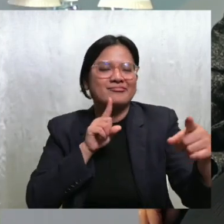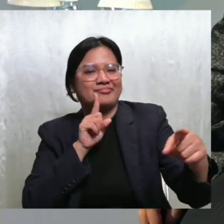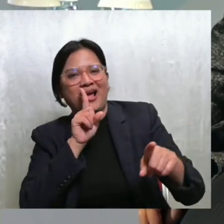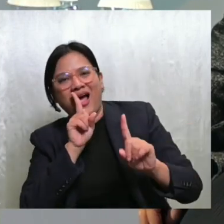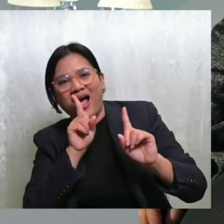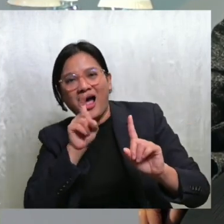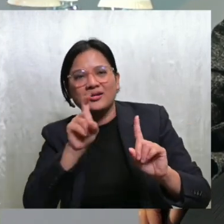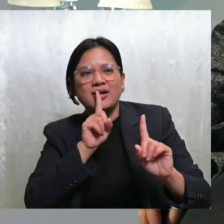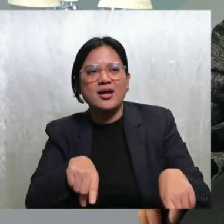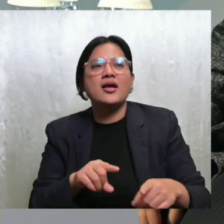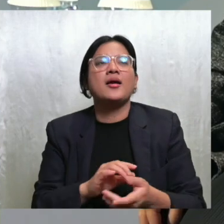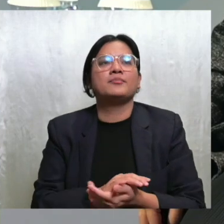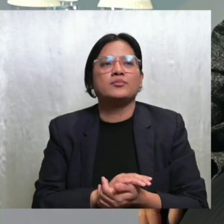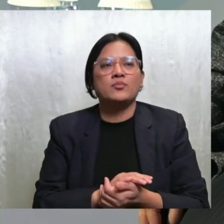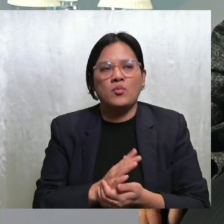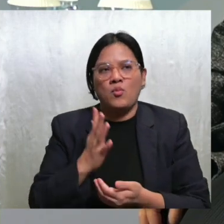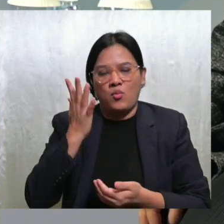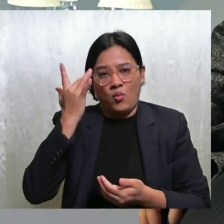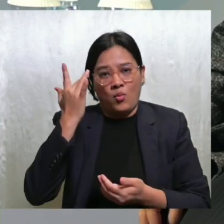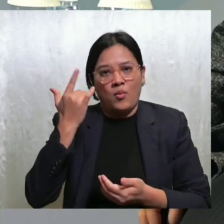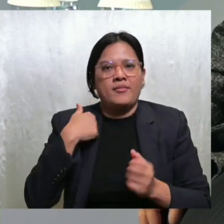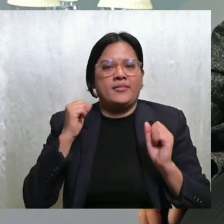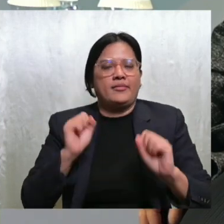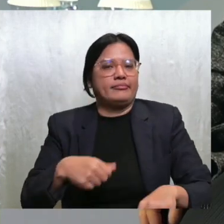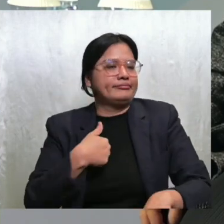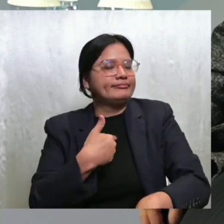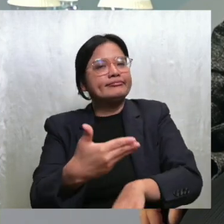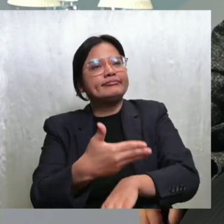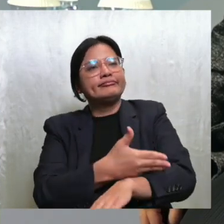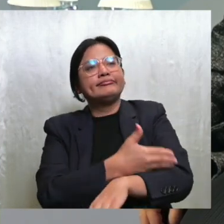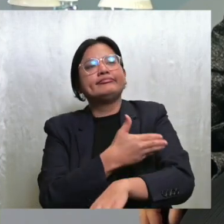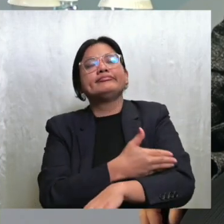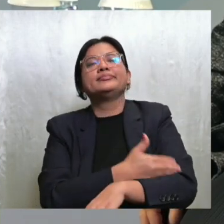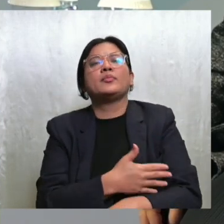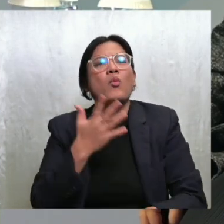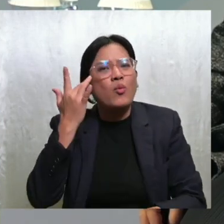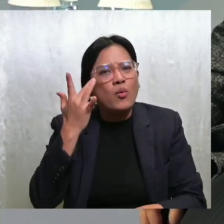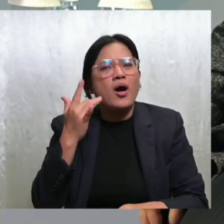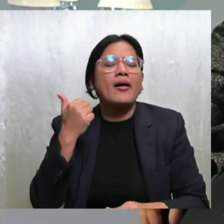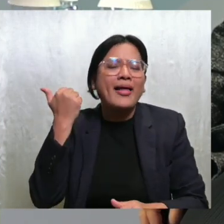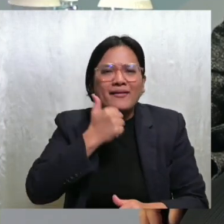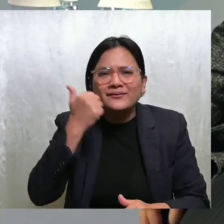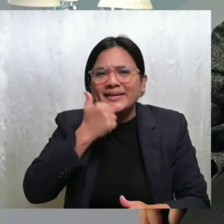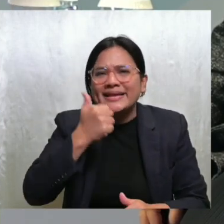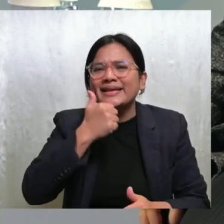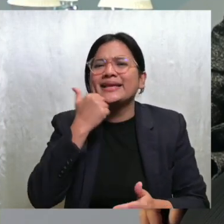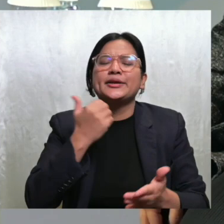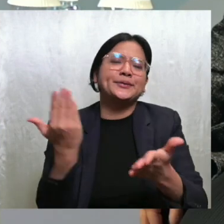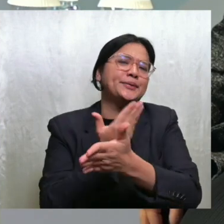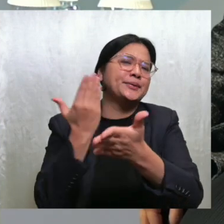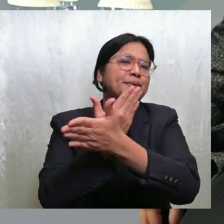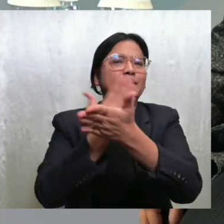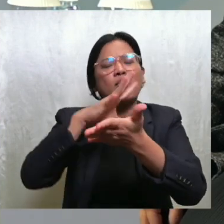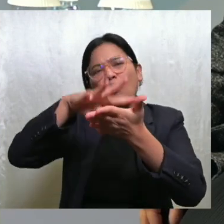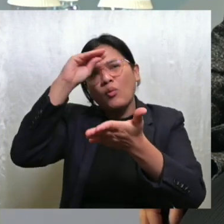what impacts does this lifelong learning actually imparts? It's actually impacts the rapid changing